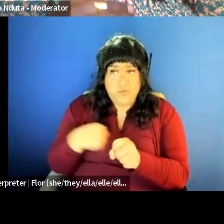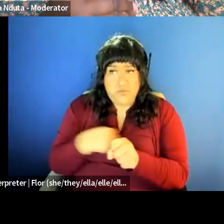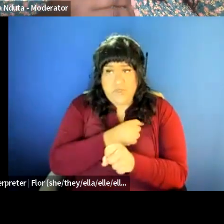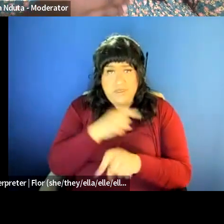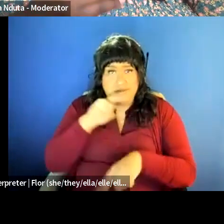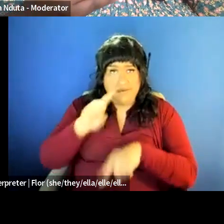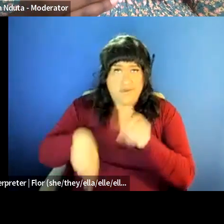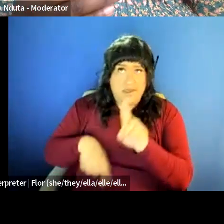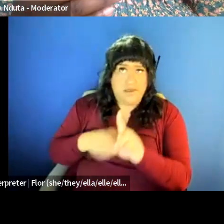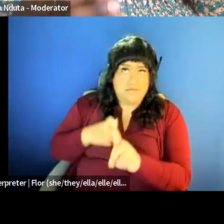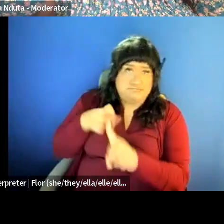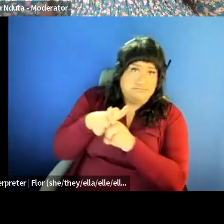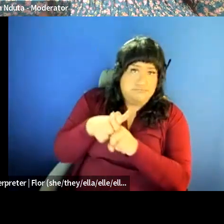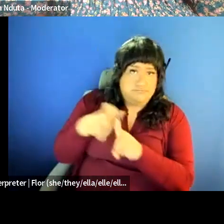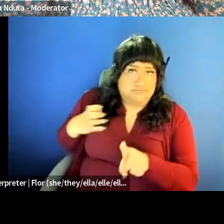systems